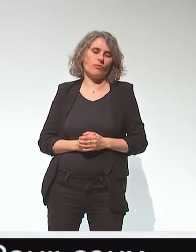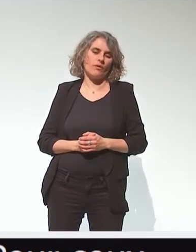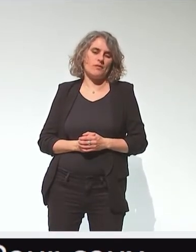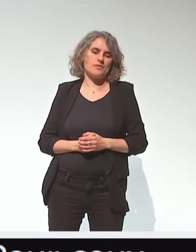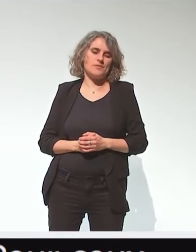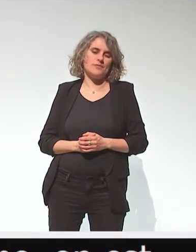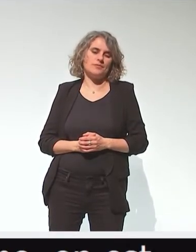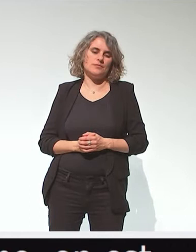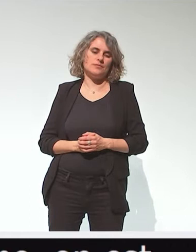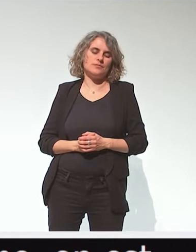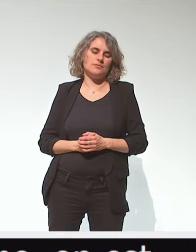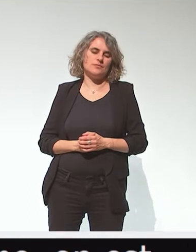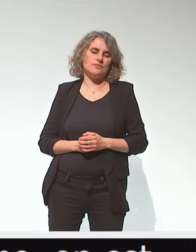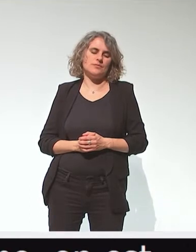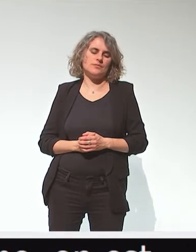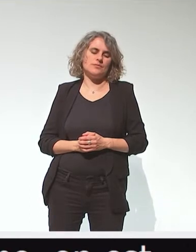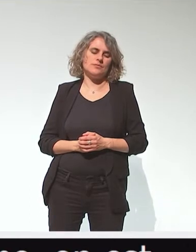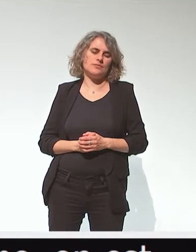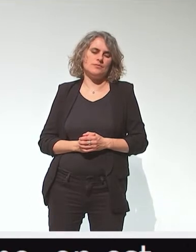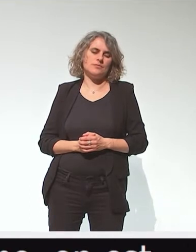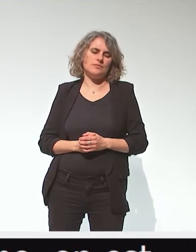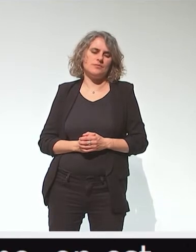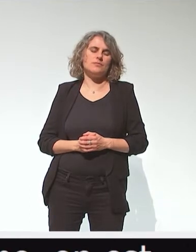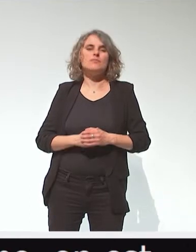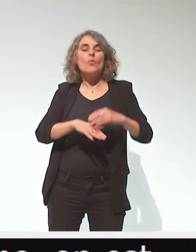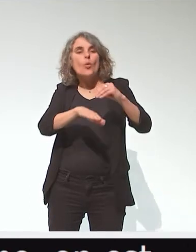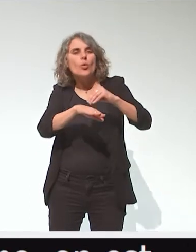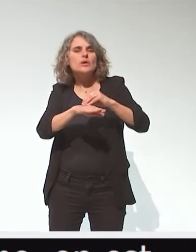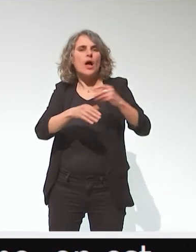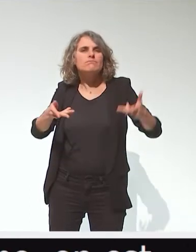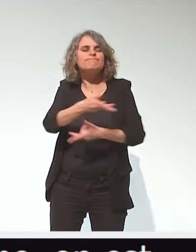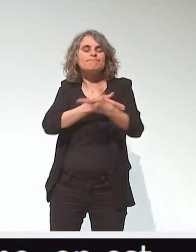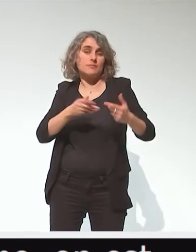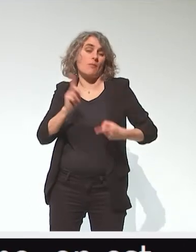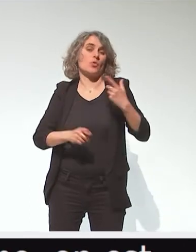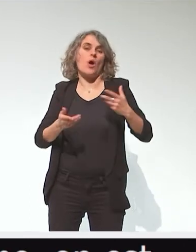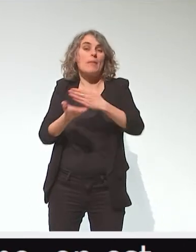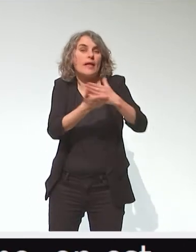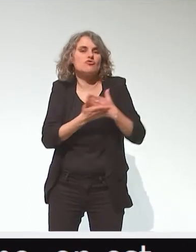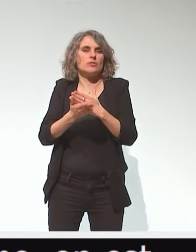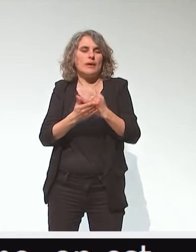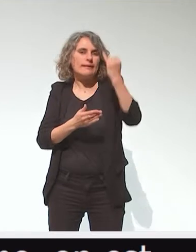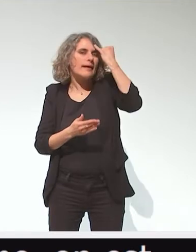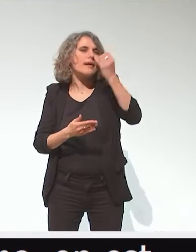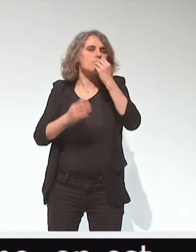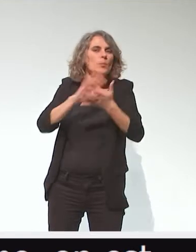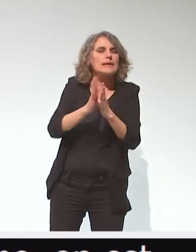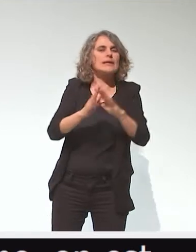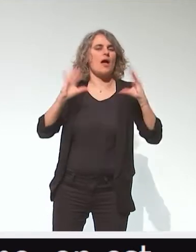most important point is sharing best practices. And this is also a very important point for the integration of